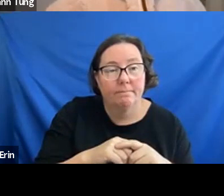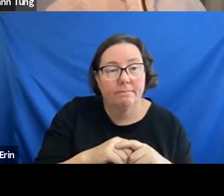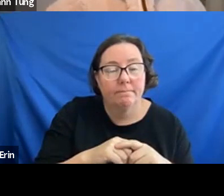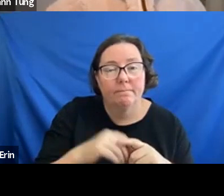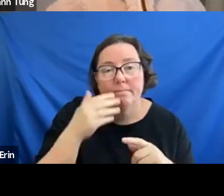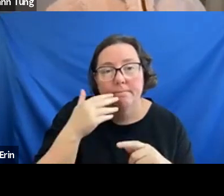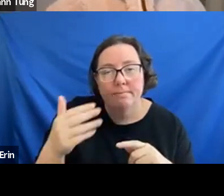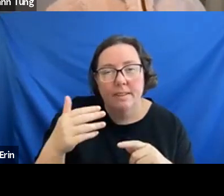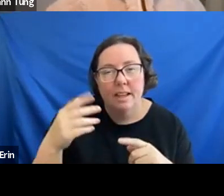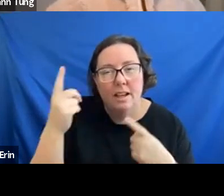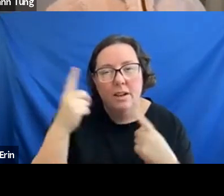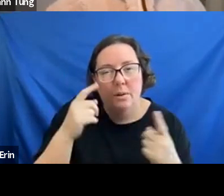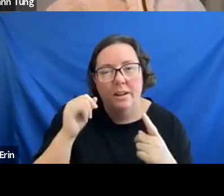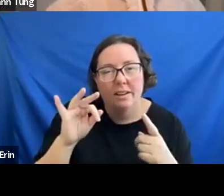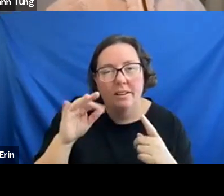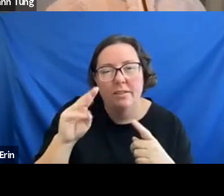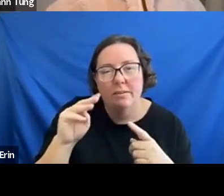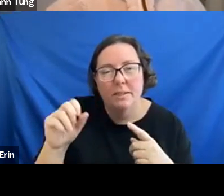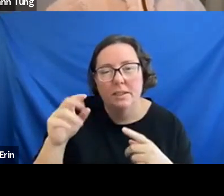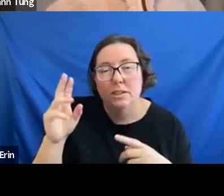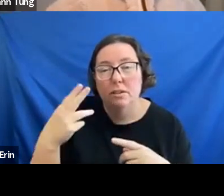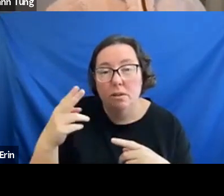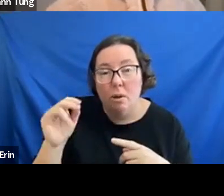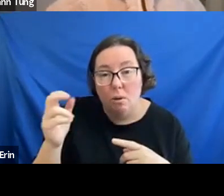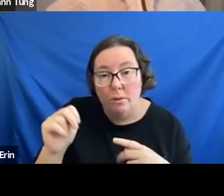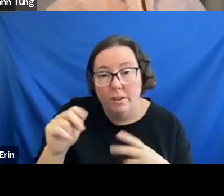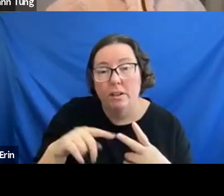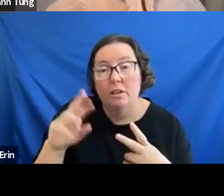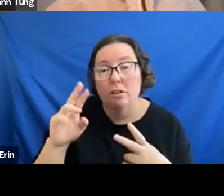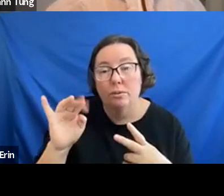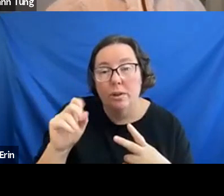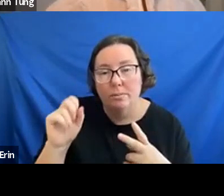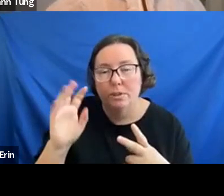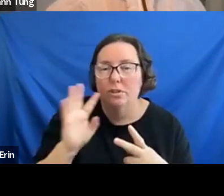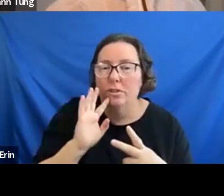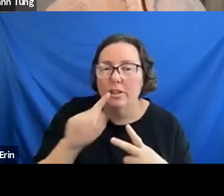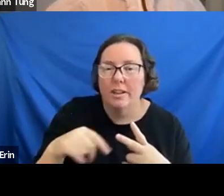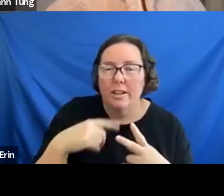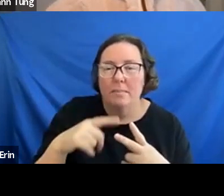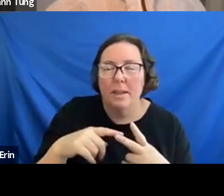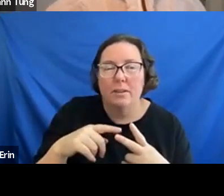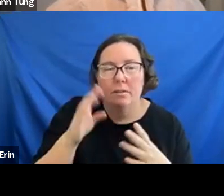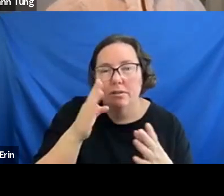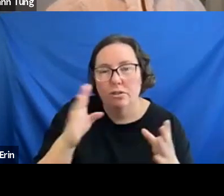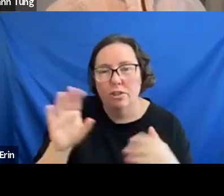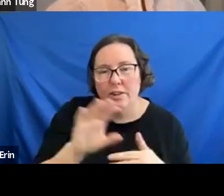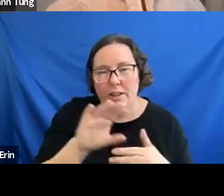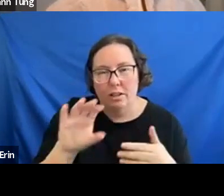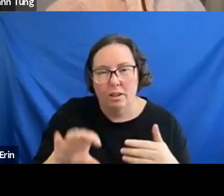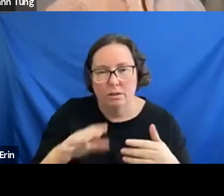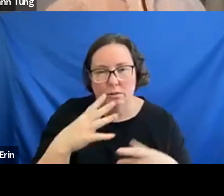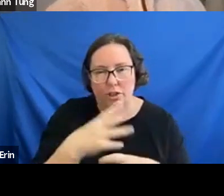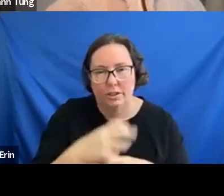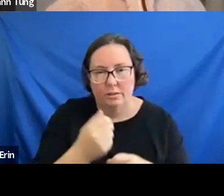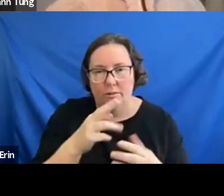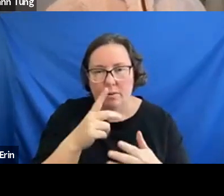Yeah, I was just wondering if Ms. Hogan or Ms. Roberts can speak to kind of the general conclusion or kind